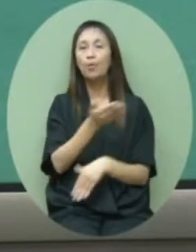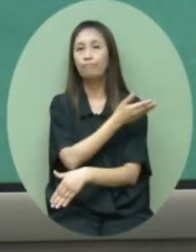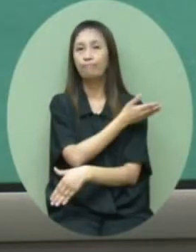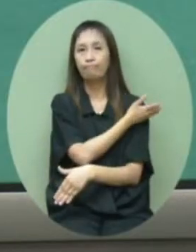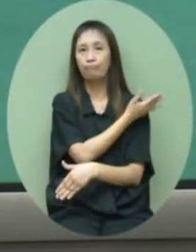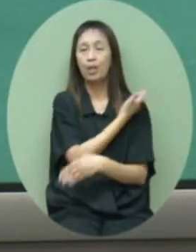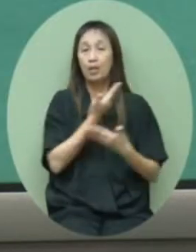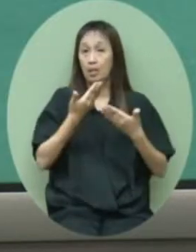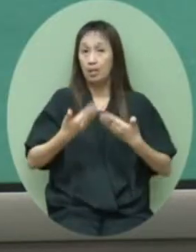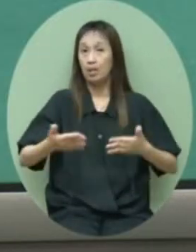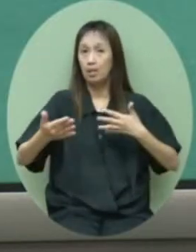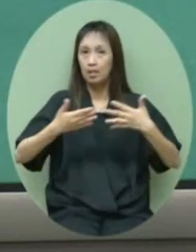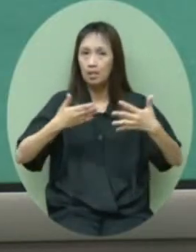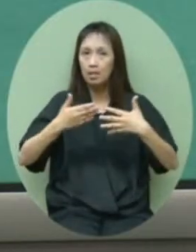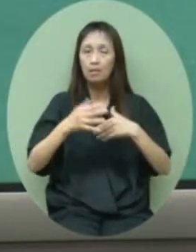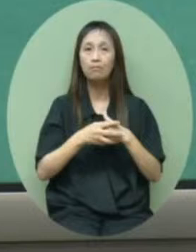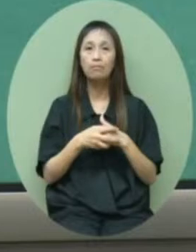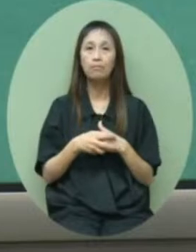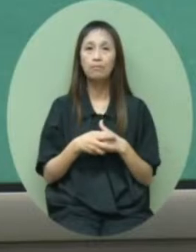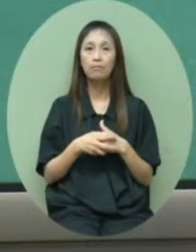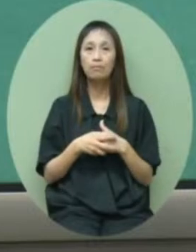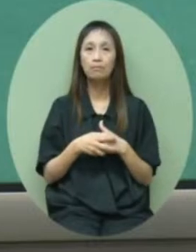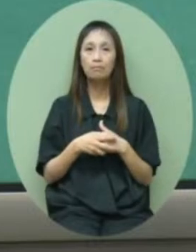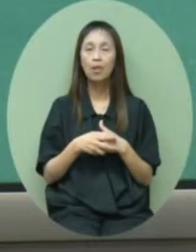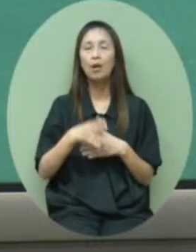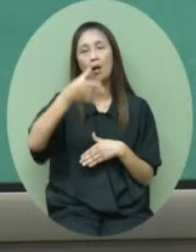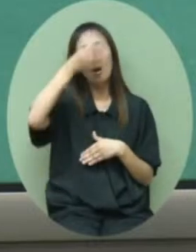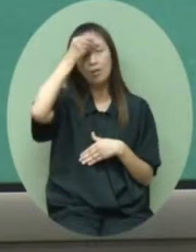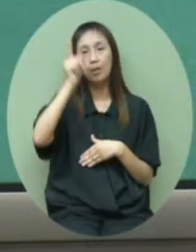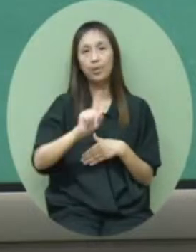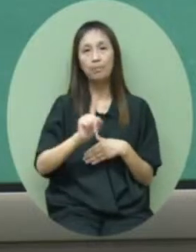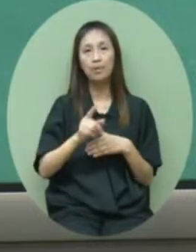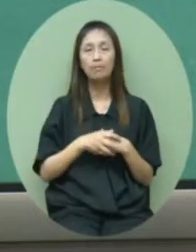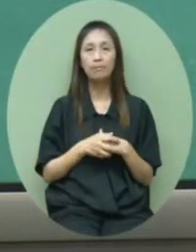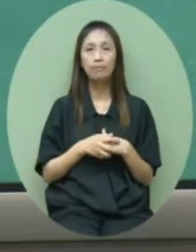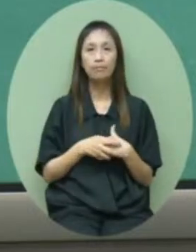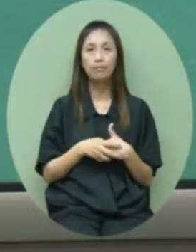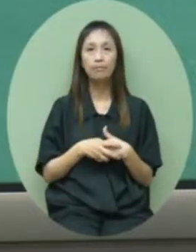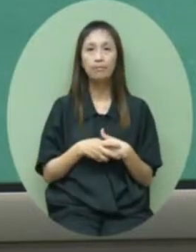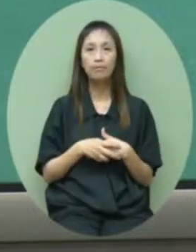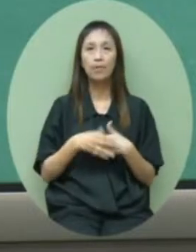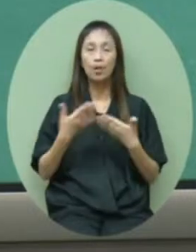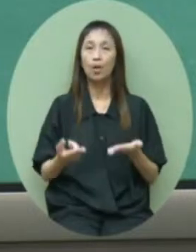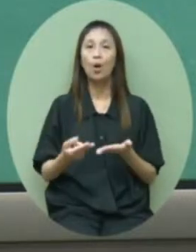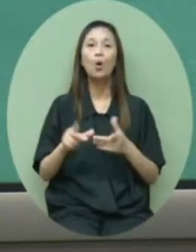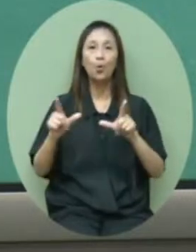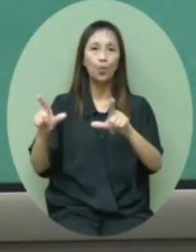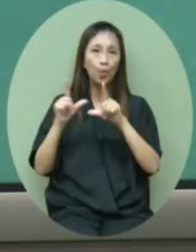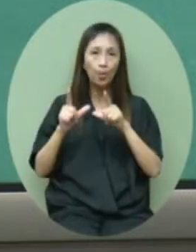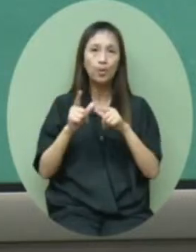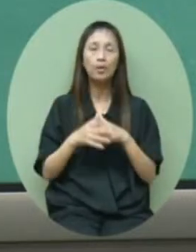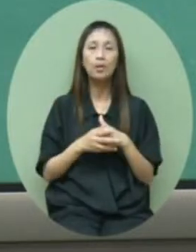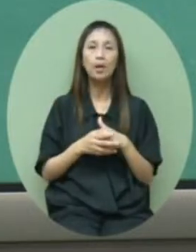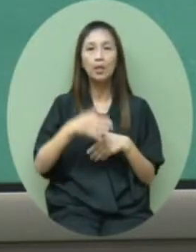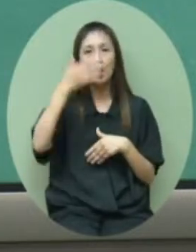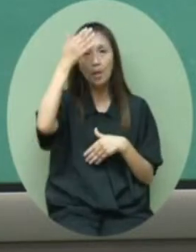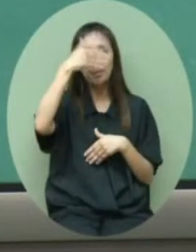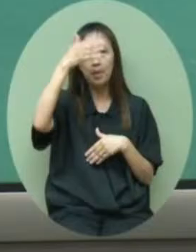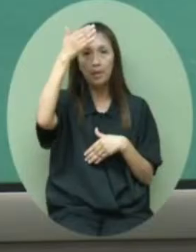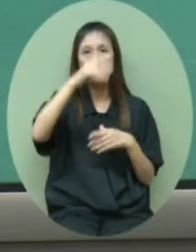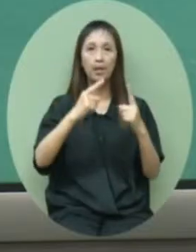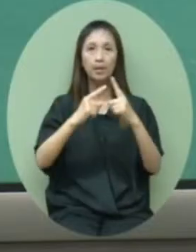response should be fast. We should understand the feelings of